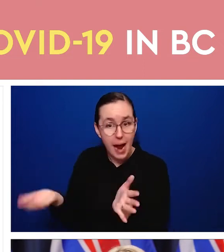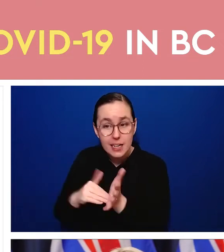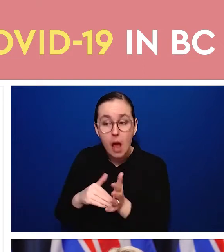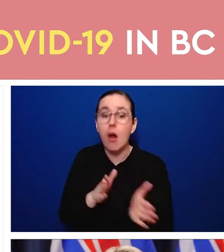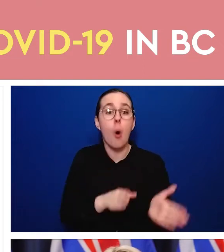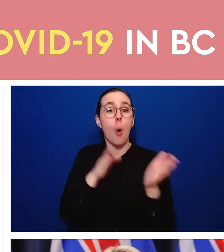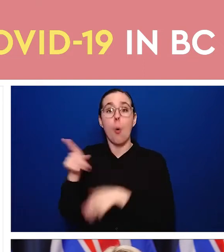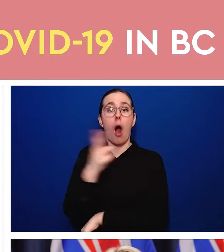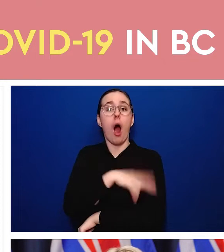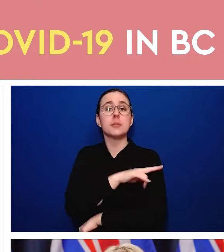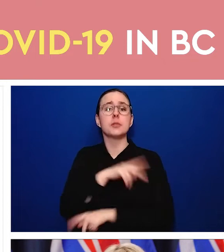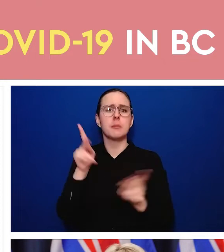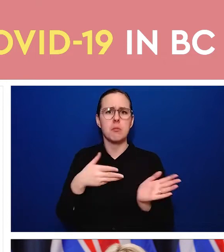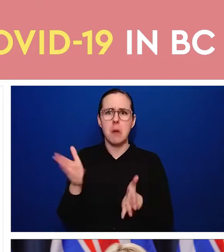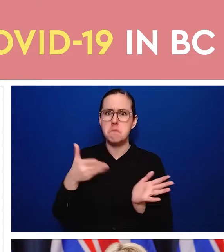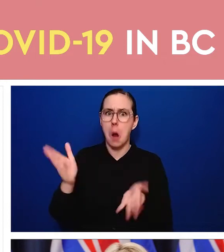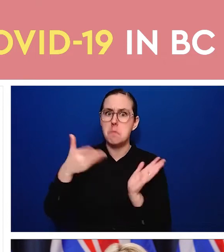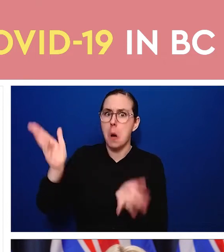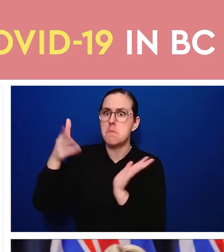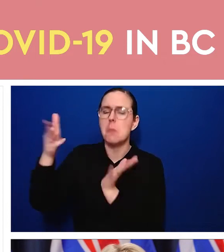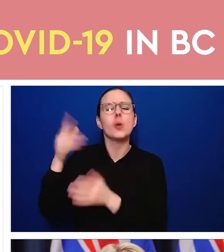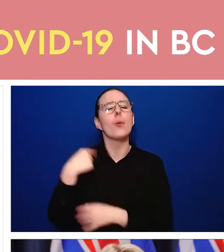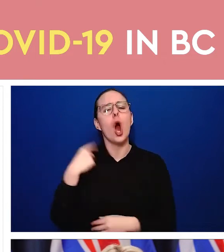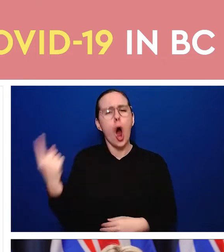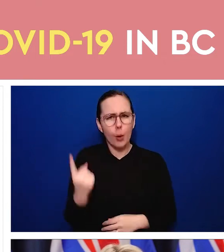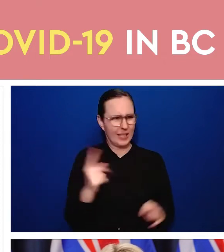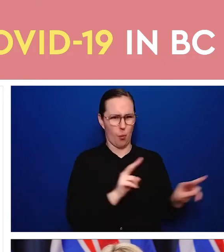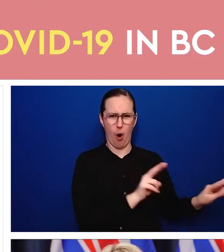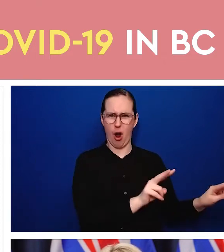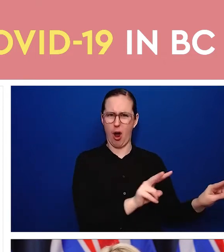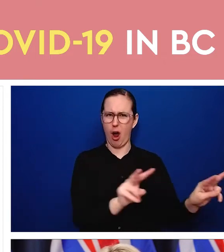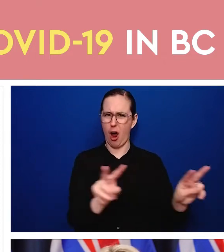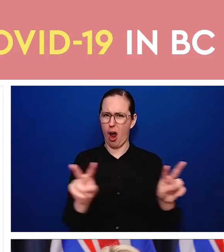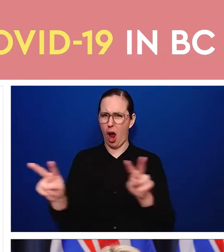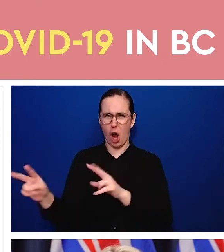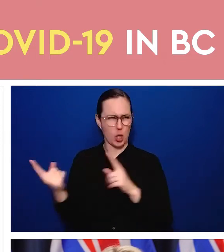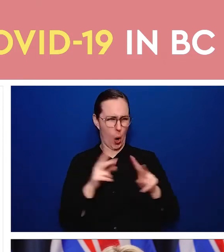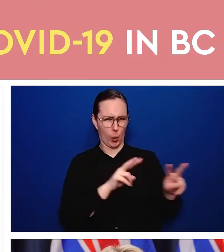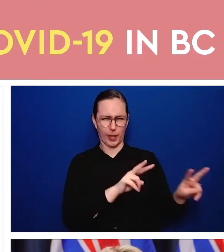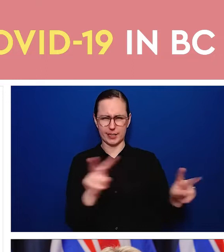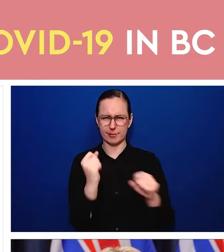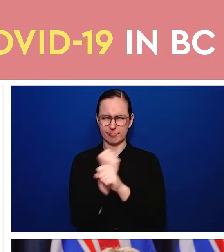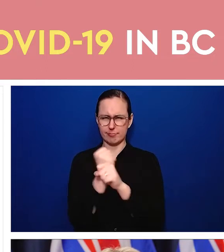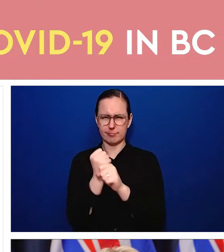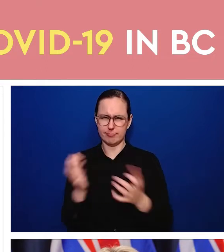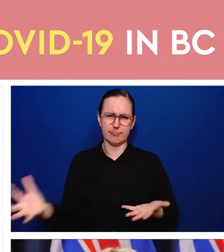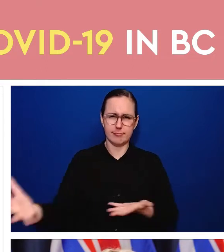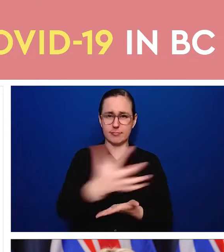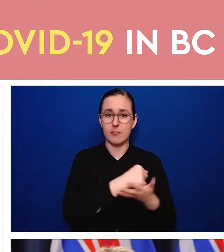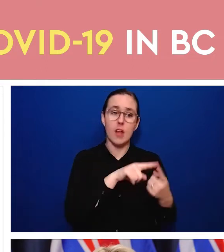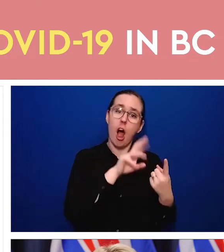population-level sentinel surveillance, and we'll be integrating it with our influenza and RSV surveillance over the coming months.